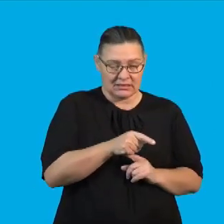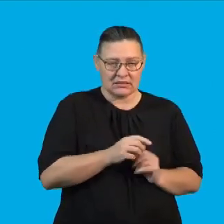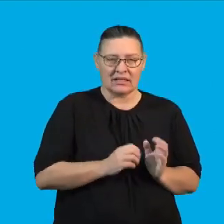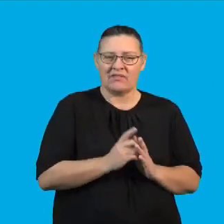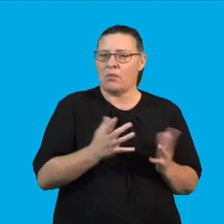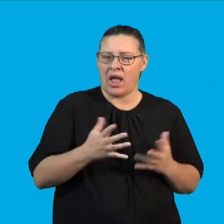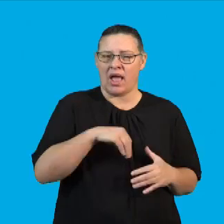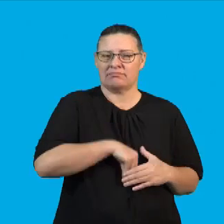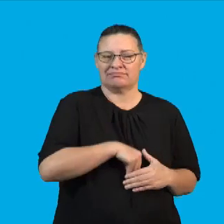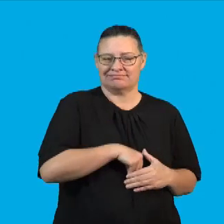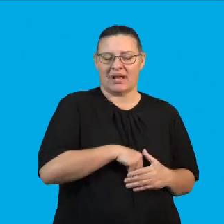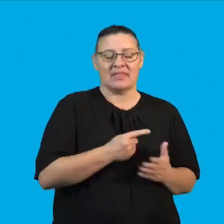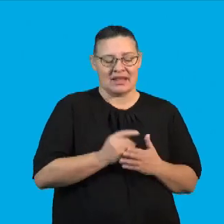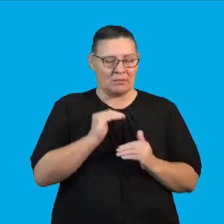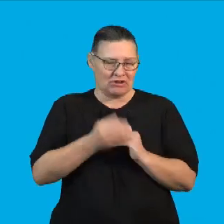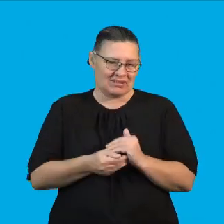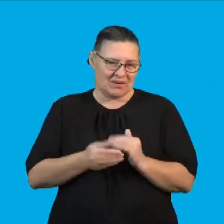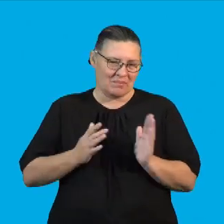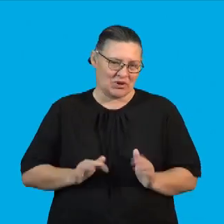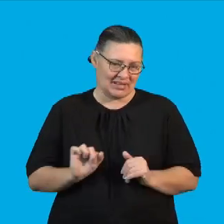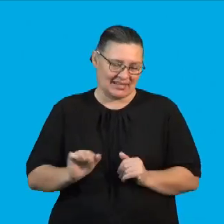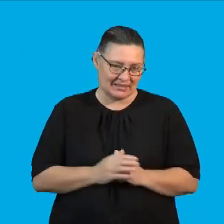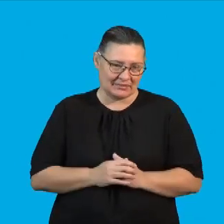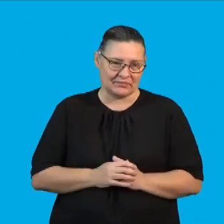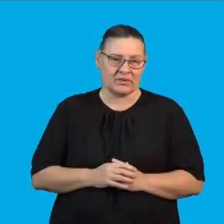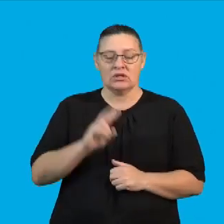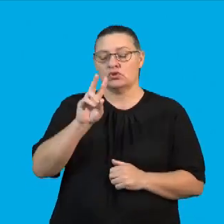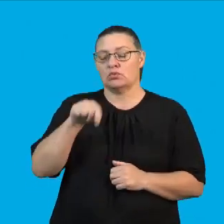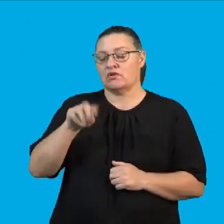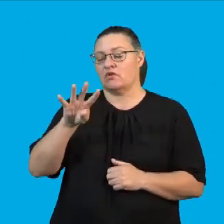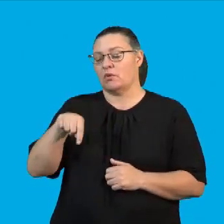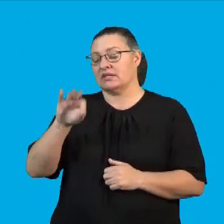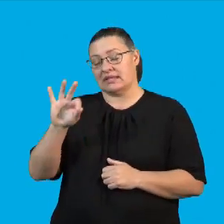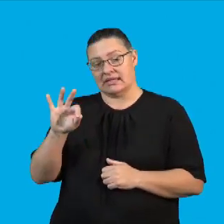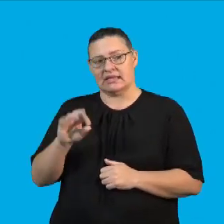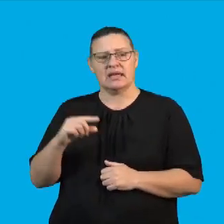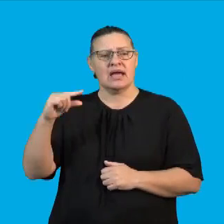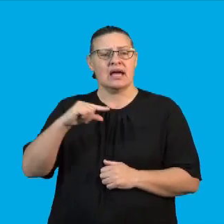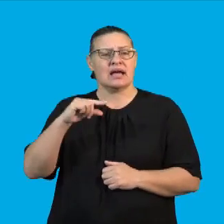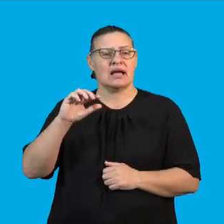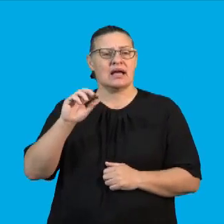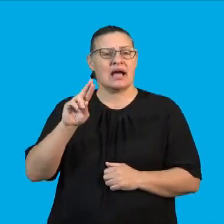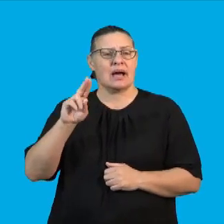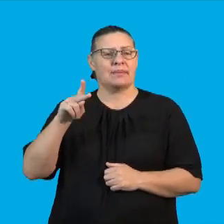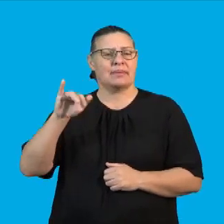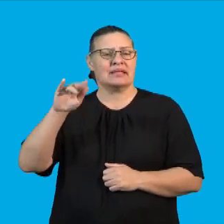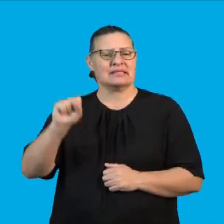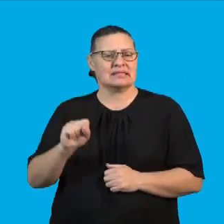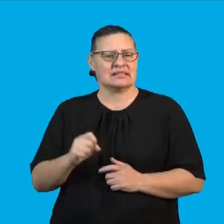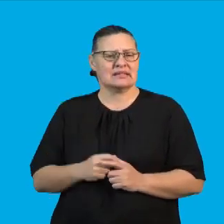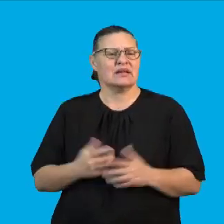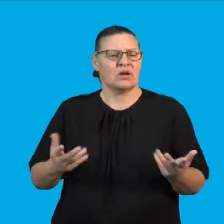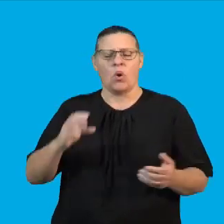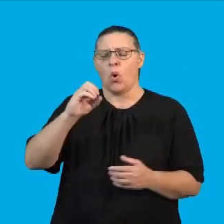develops inside the female, therefore it is protected. Question 243, why are guppies regarded